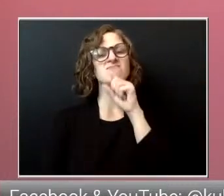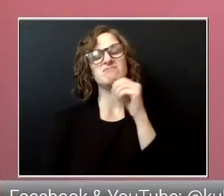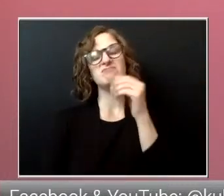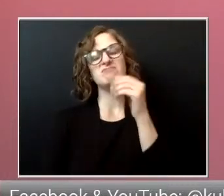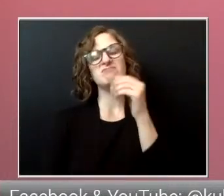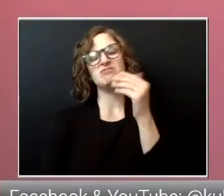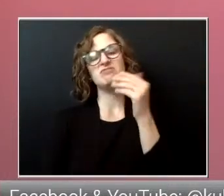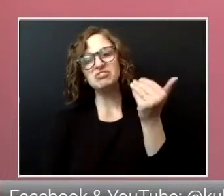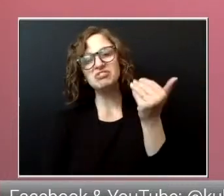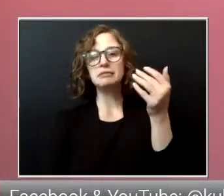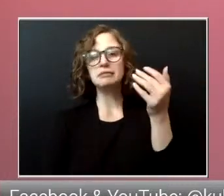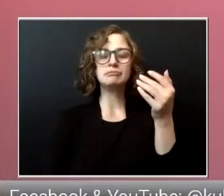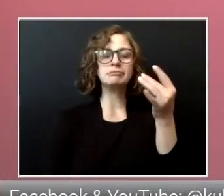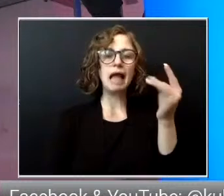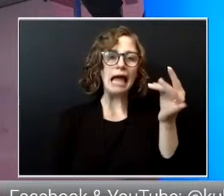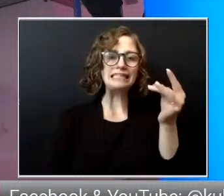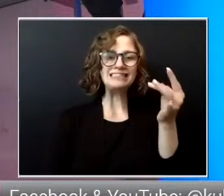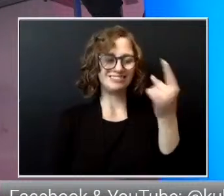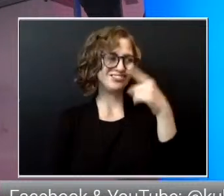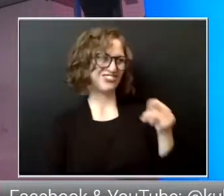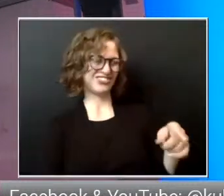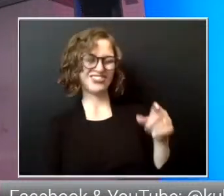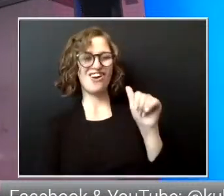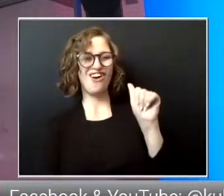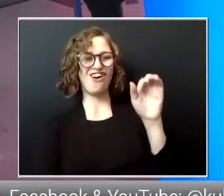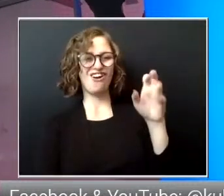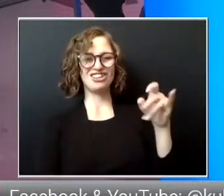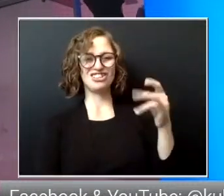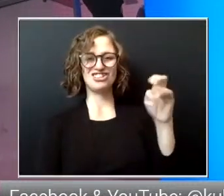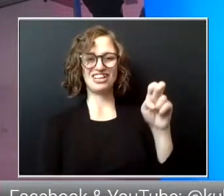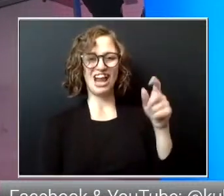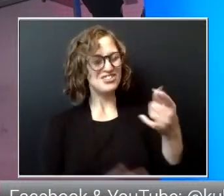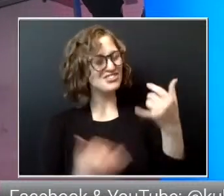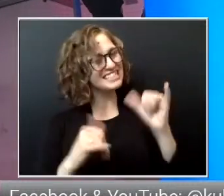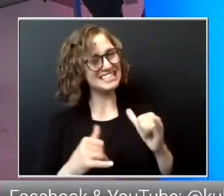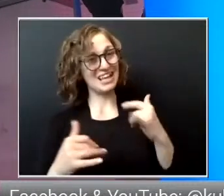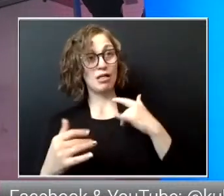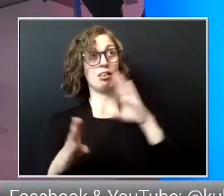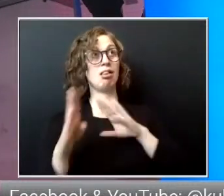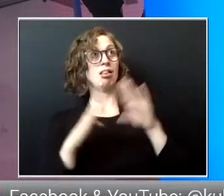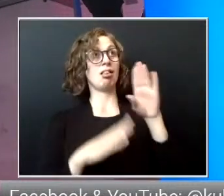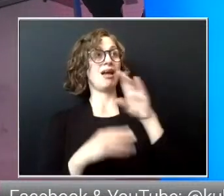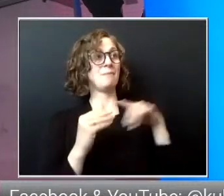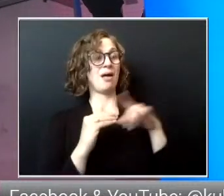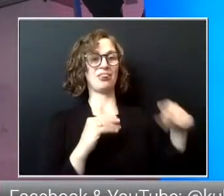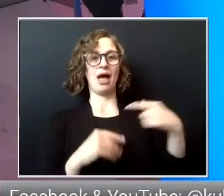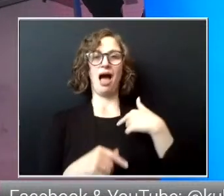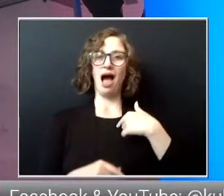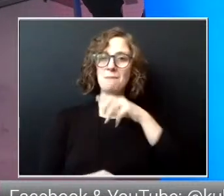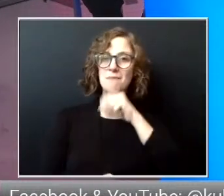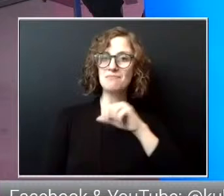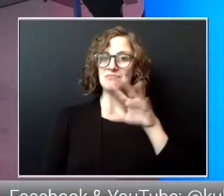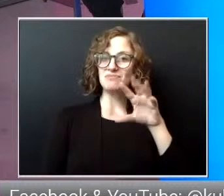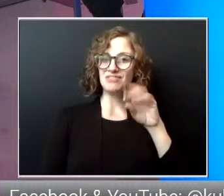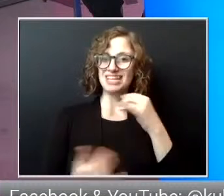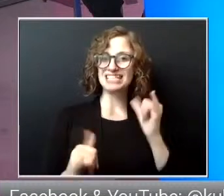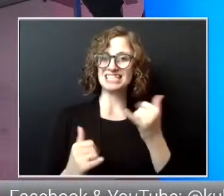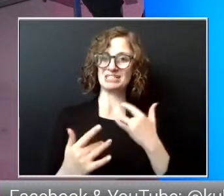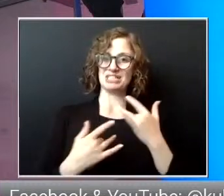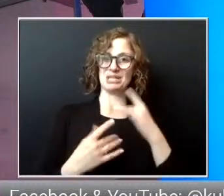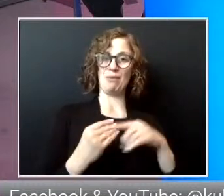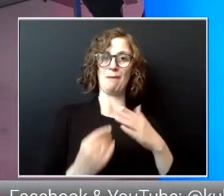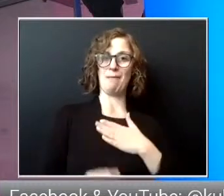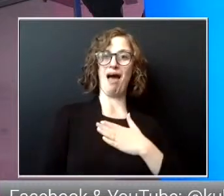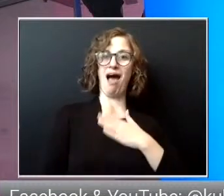So and then you're still worrying about them. And they're still worrying. I mean, I'm 50 and I'm still worrying about my son who's he's a junior in high